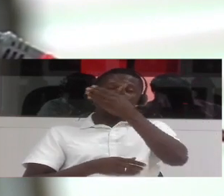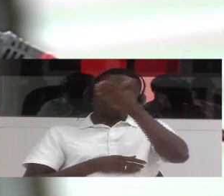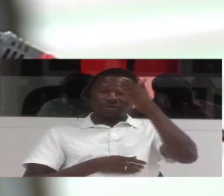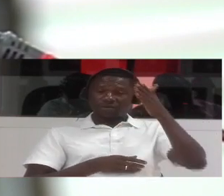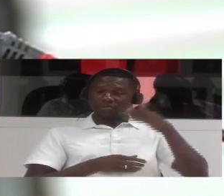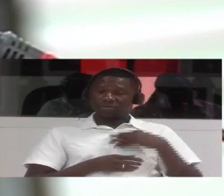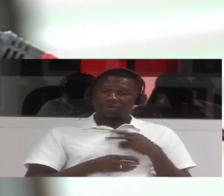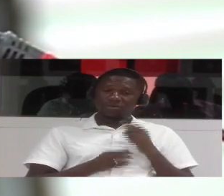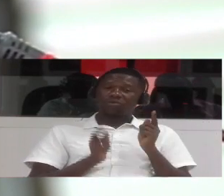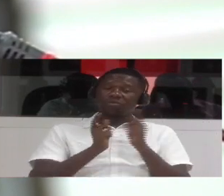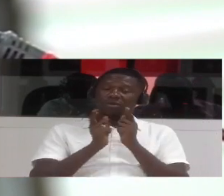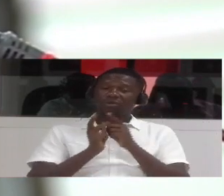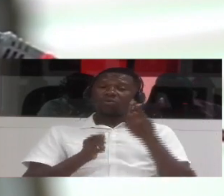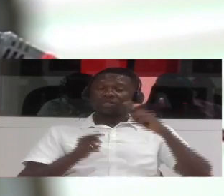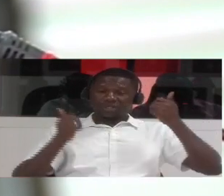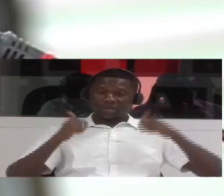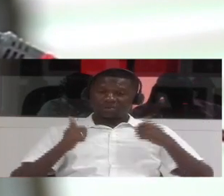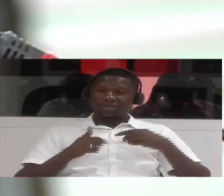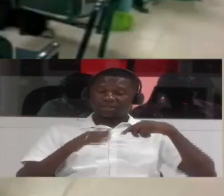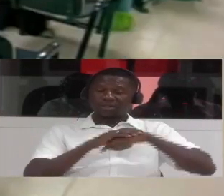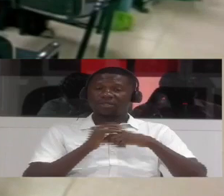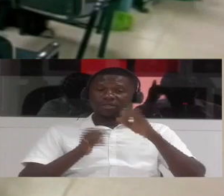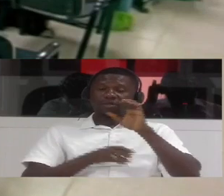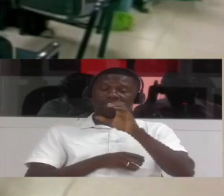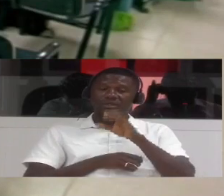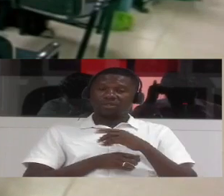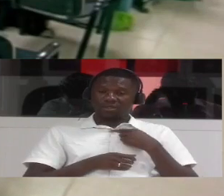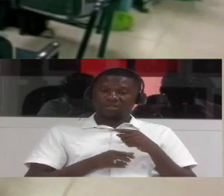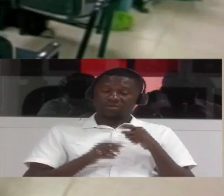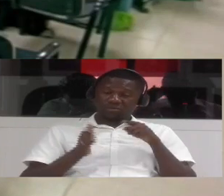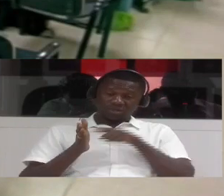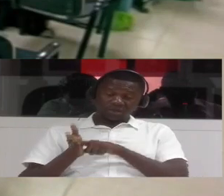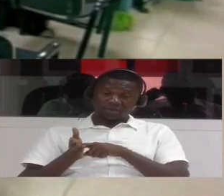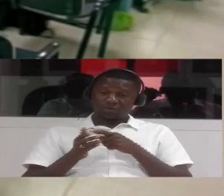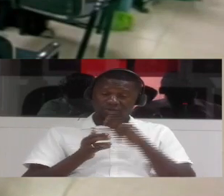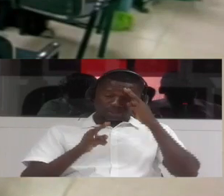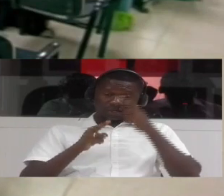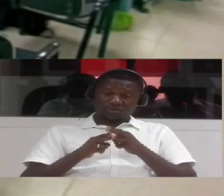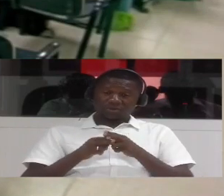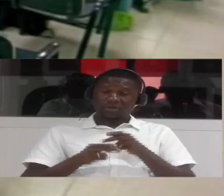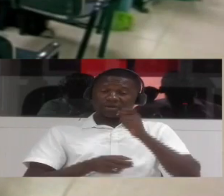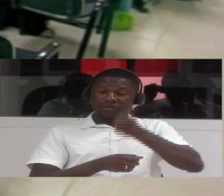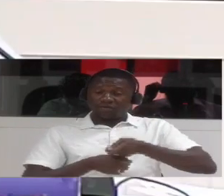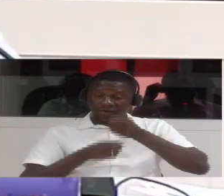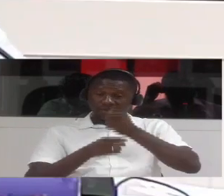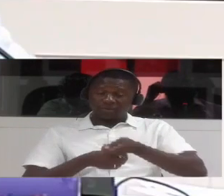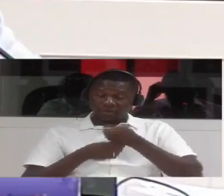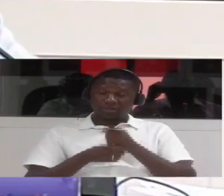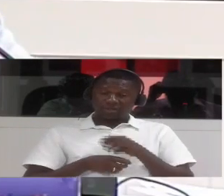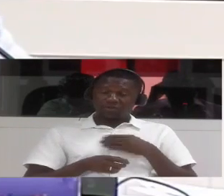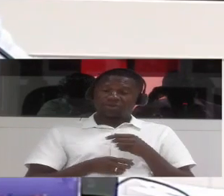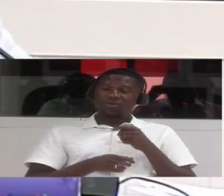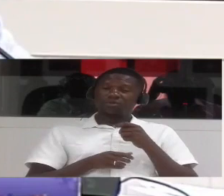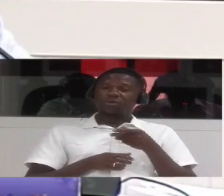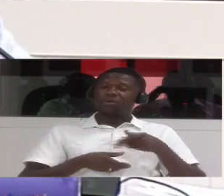familiarize himself with what is happening in the country, in particular with respect to the farming community. It was a practice